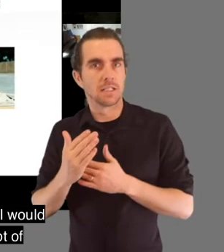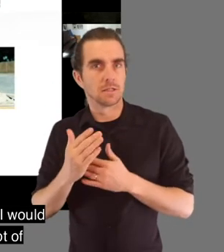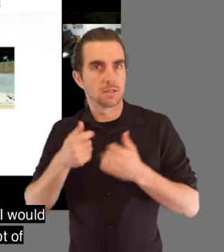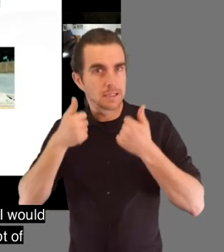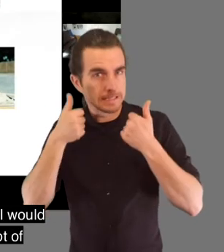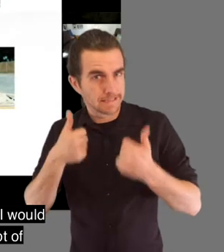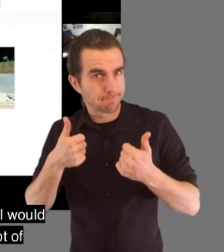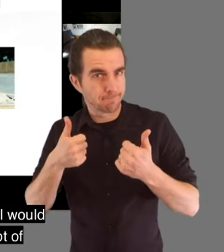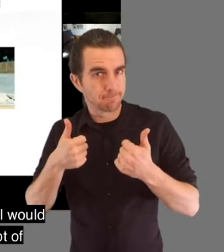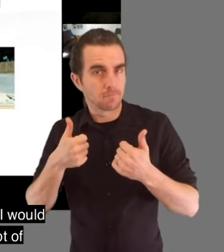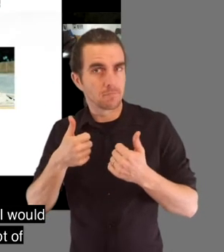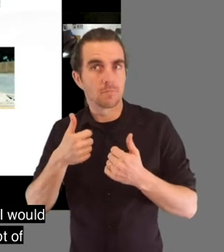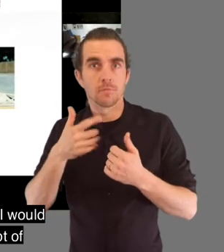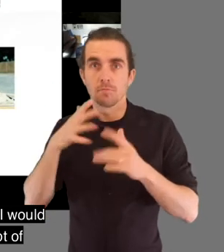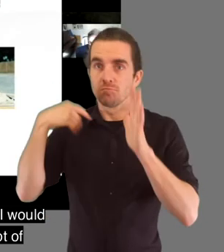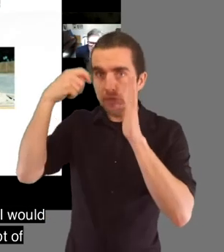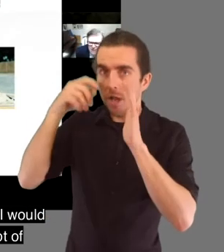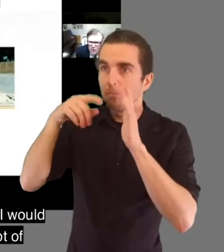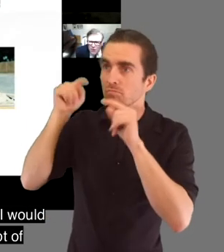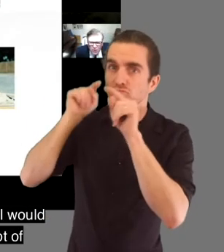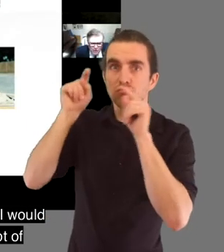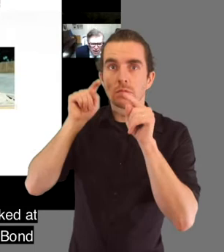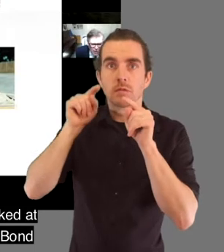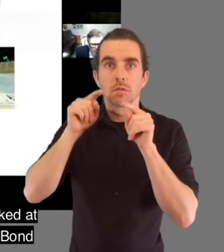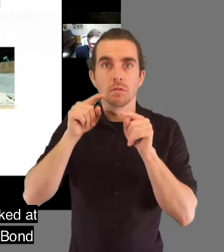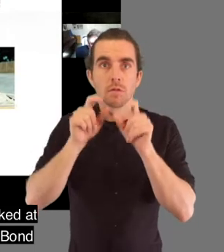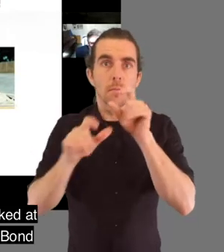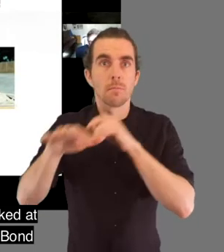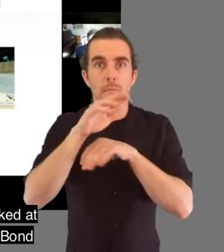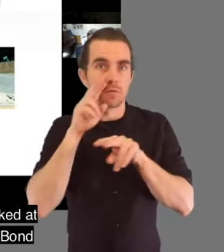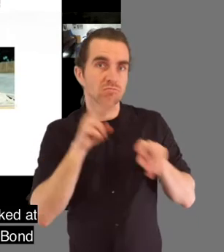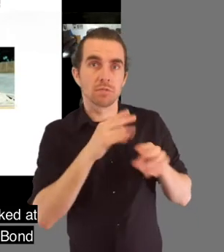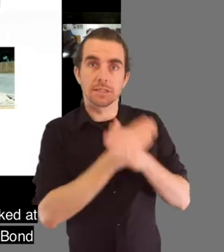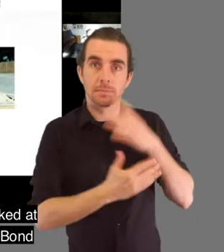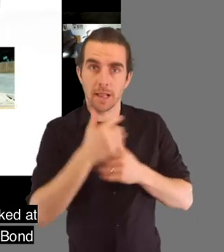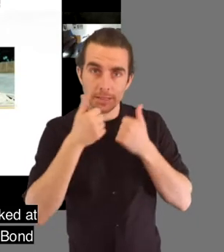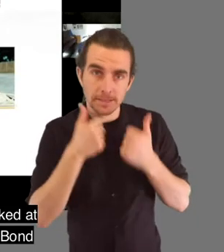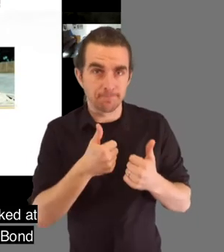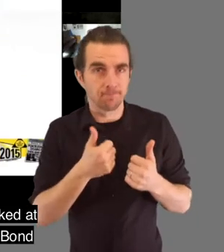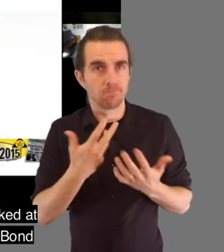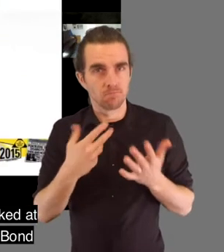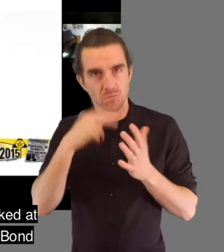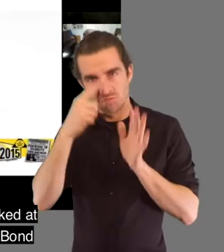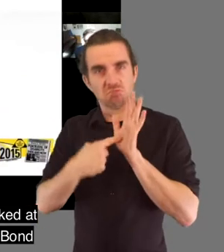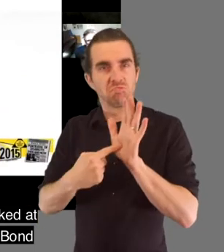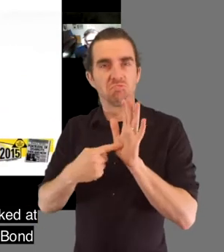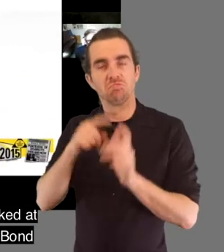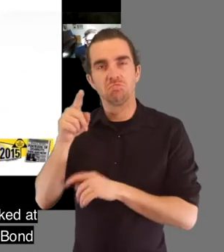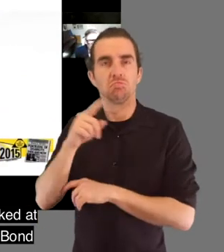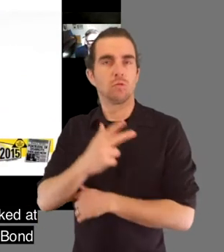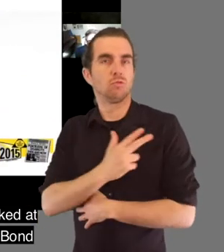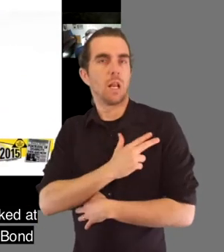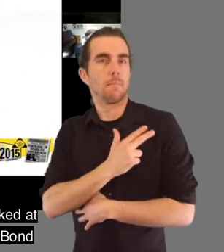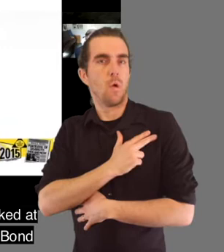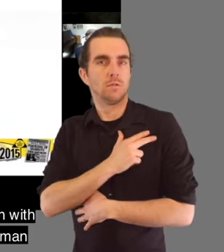do disabled people much good? I would say it probably does quite a lot of harm. Or The Evil we've already looked at. There's another picture